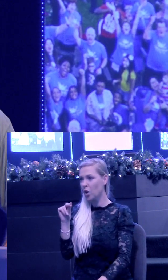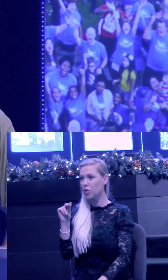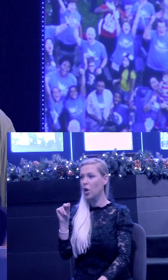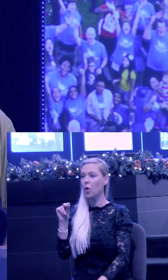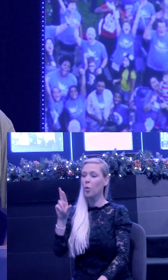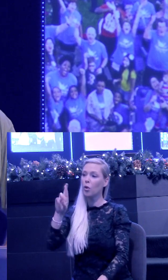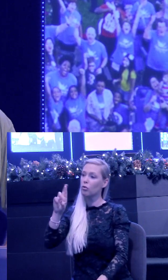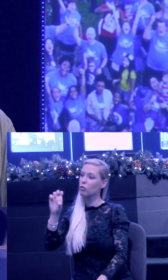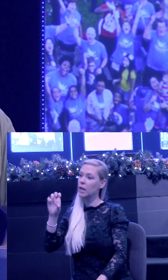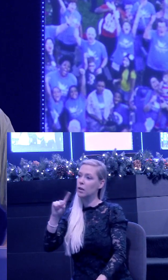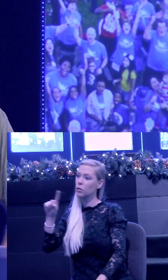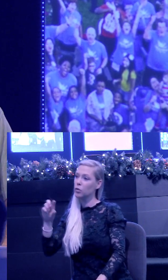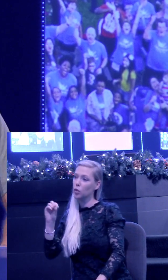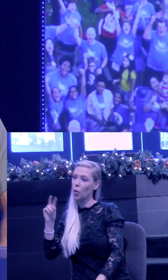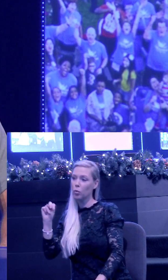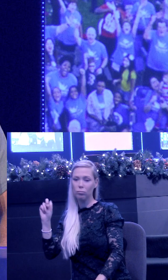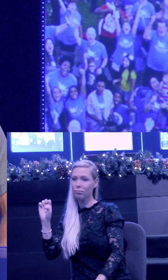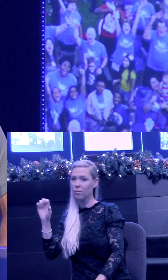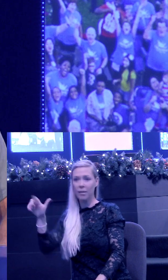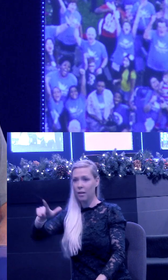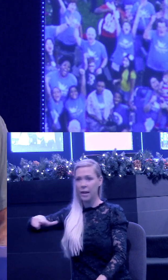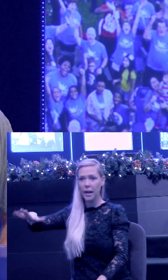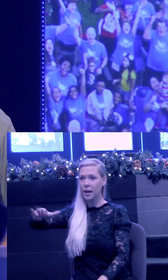that land. And